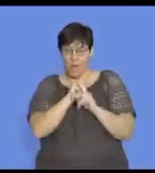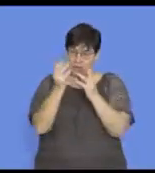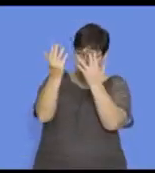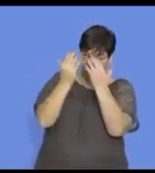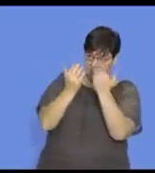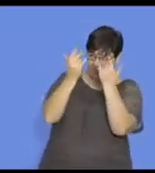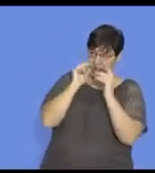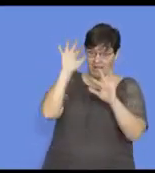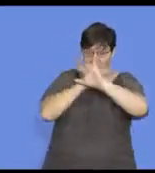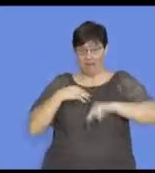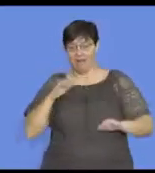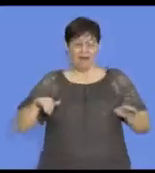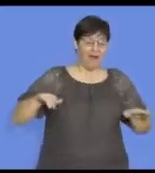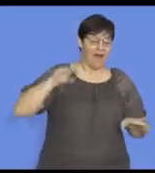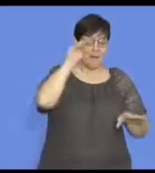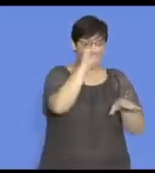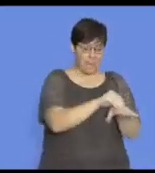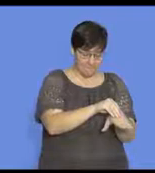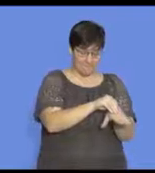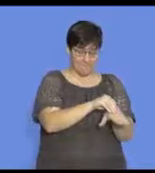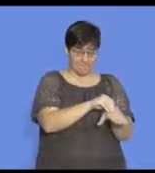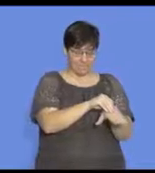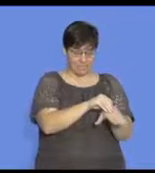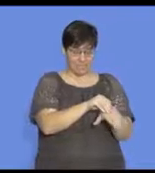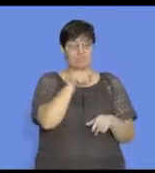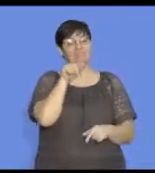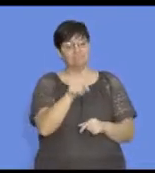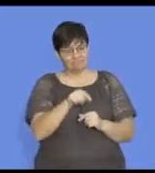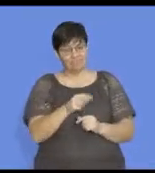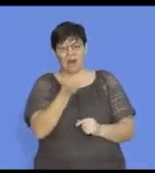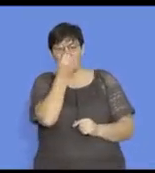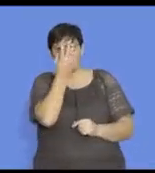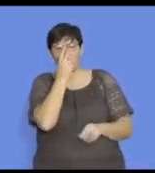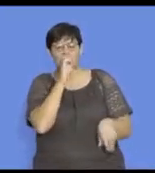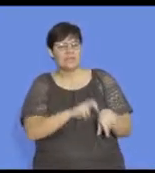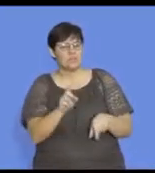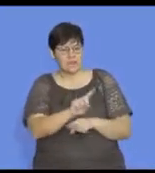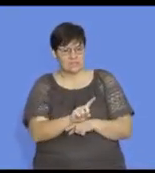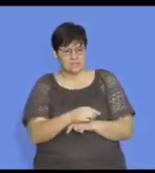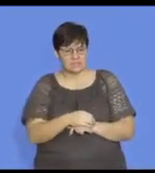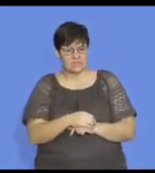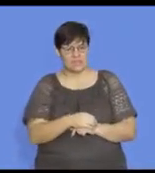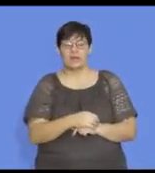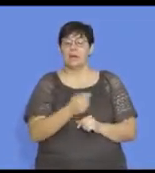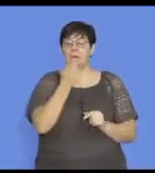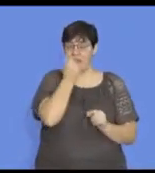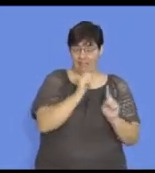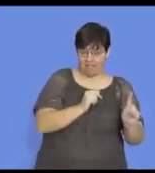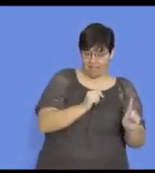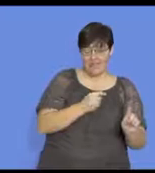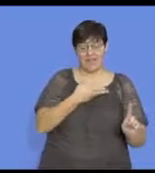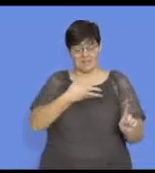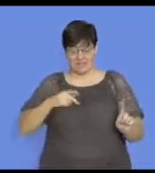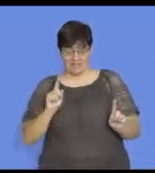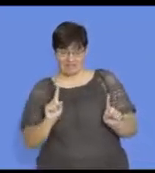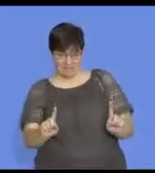pollen. Now they come to what do a flower needs? It needs a male and it needs a female.